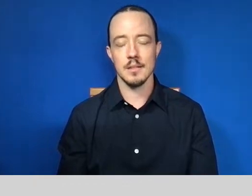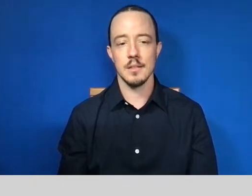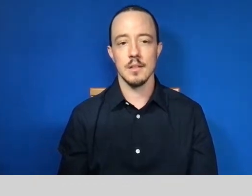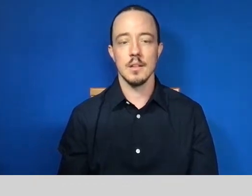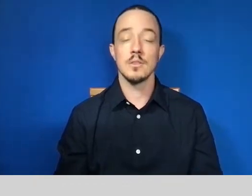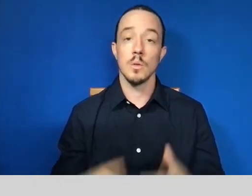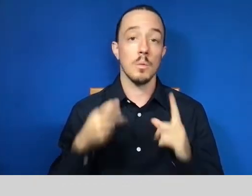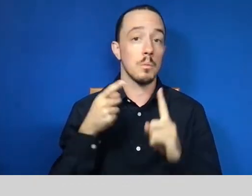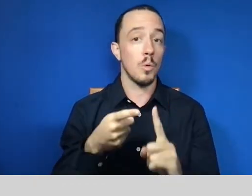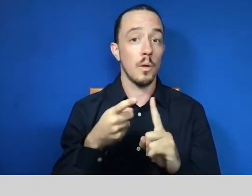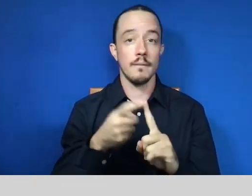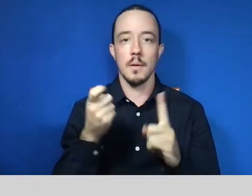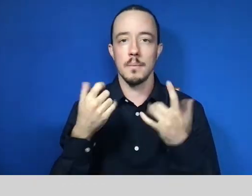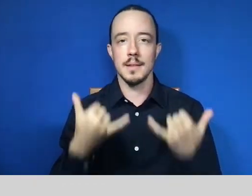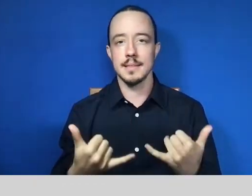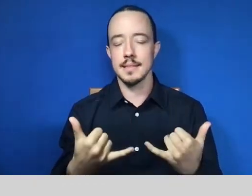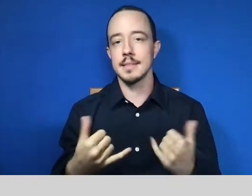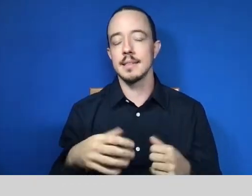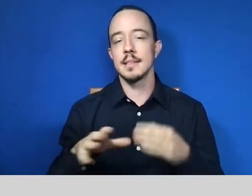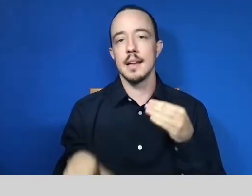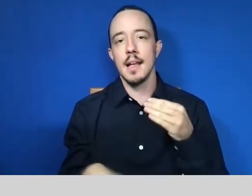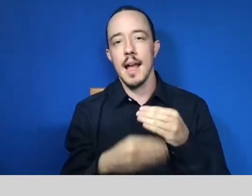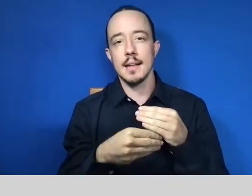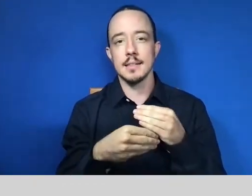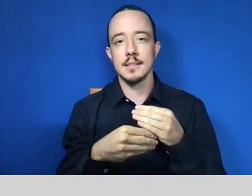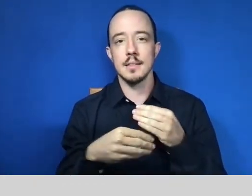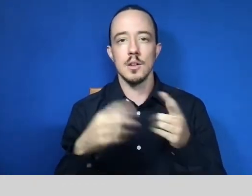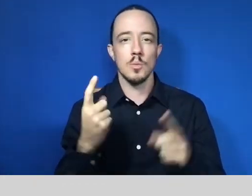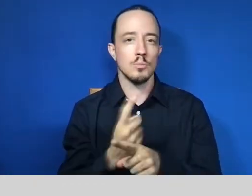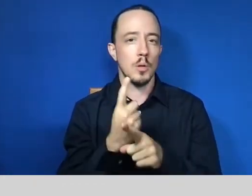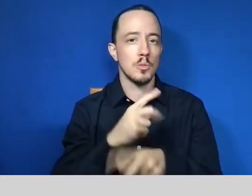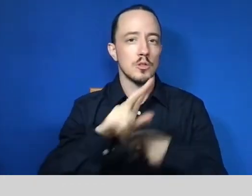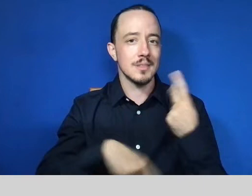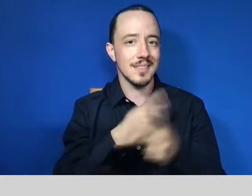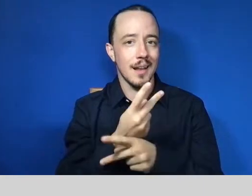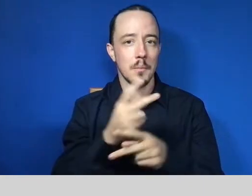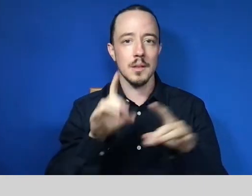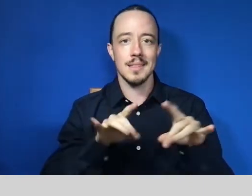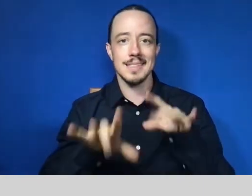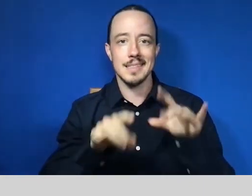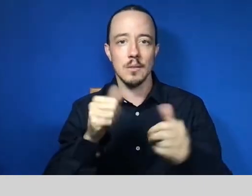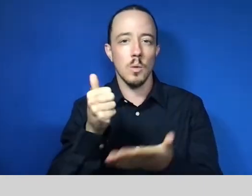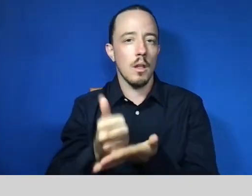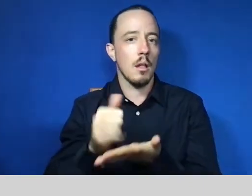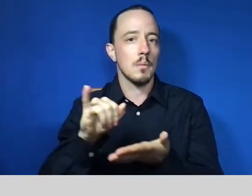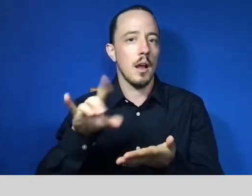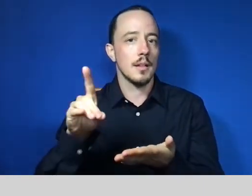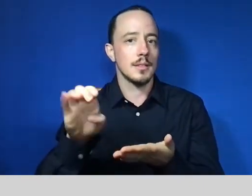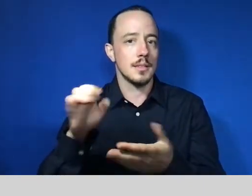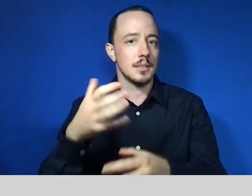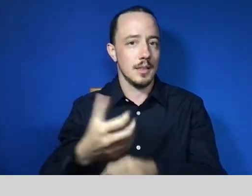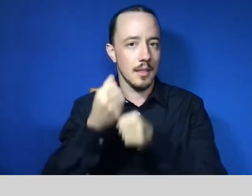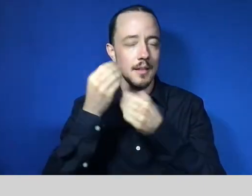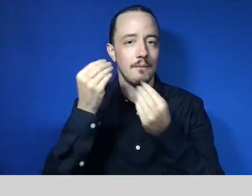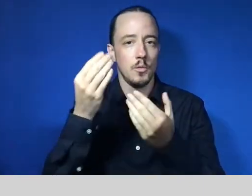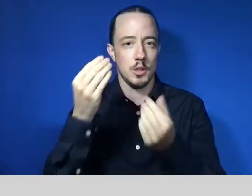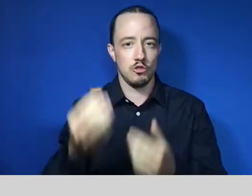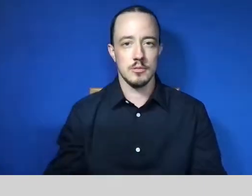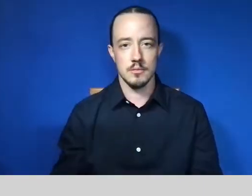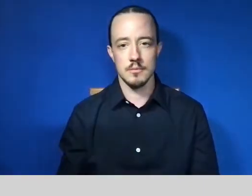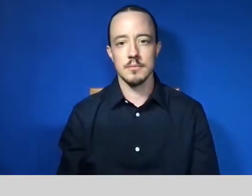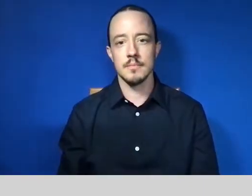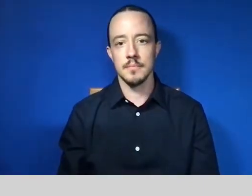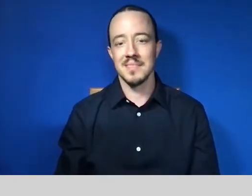to get from this is that adding proper type hinting helps IDE to get that information. And